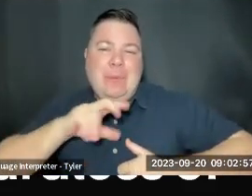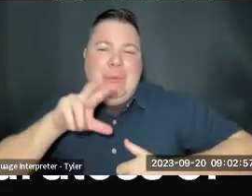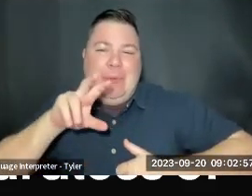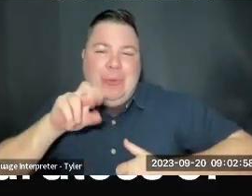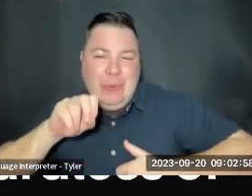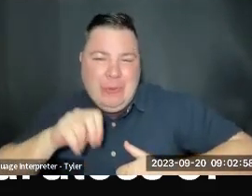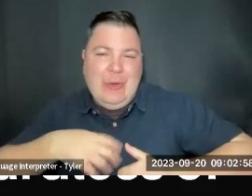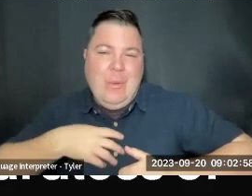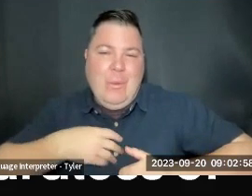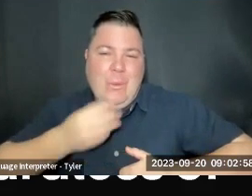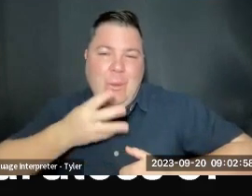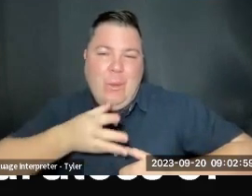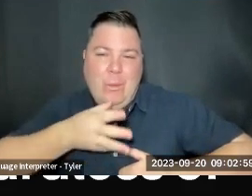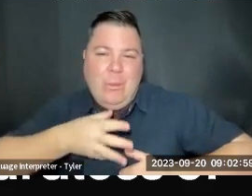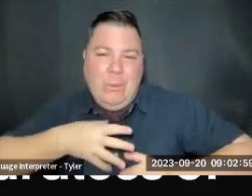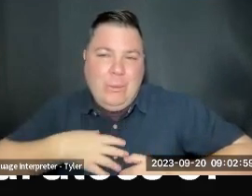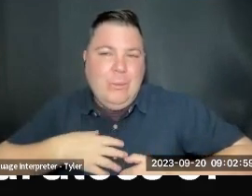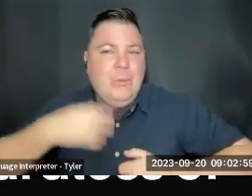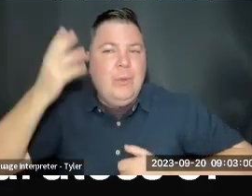hair.